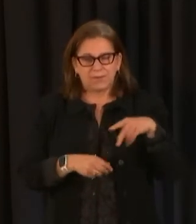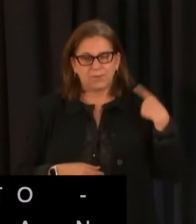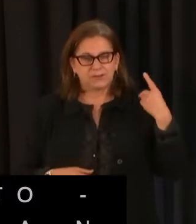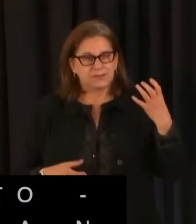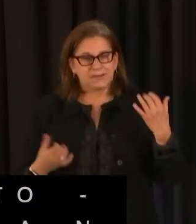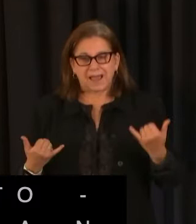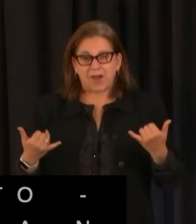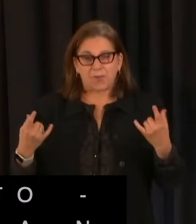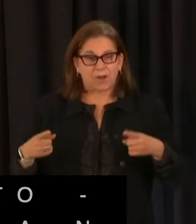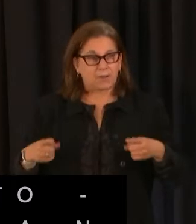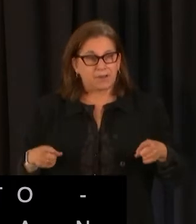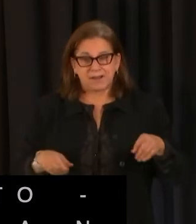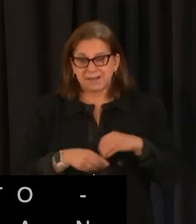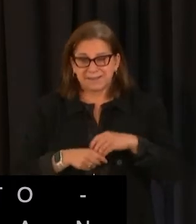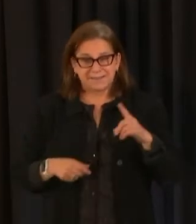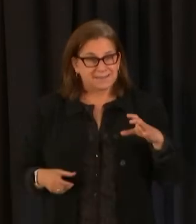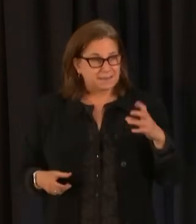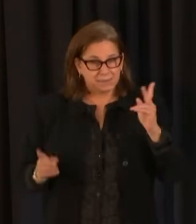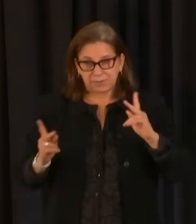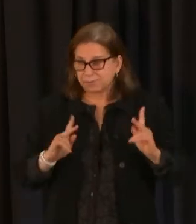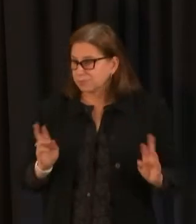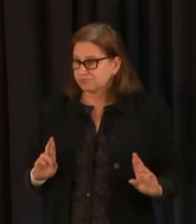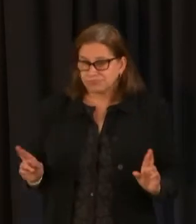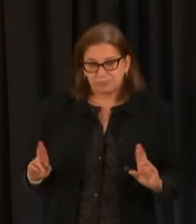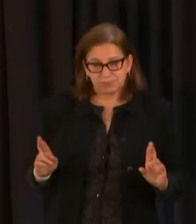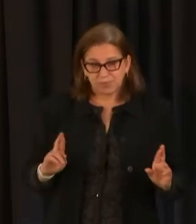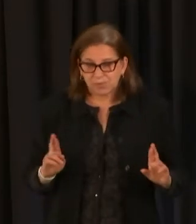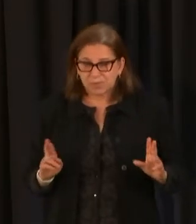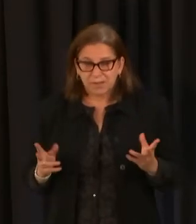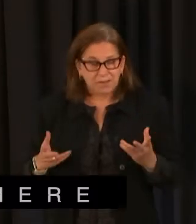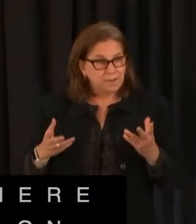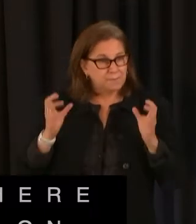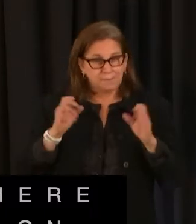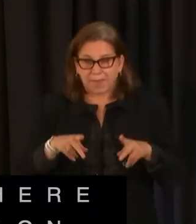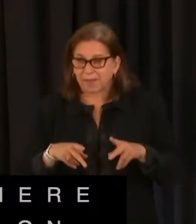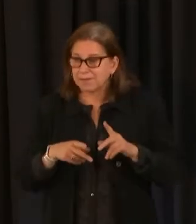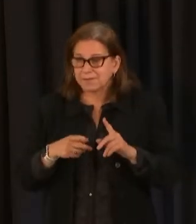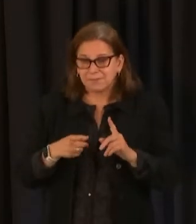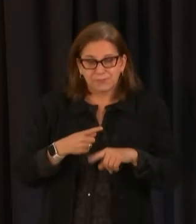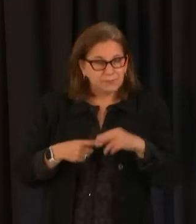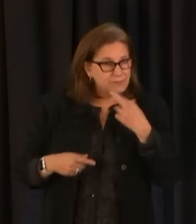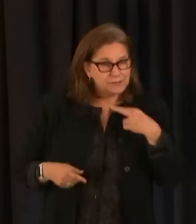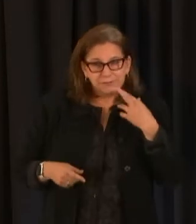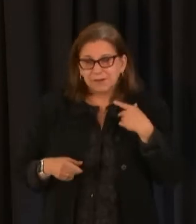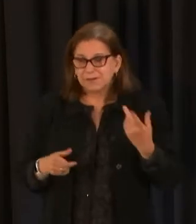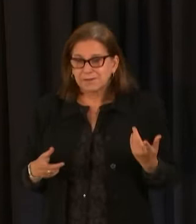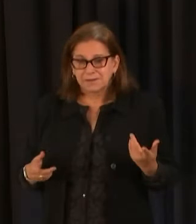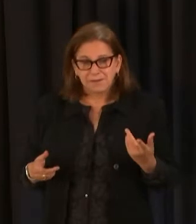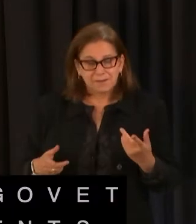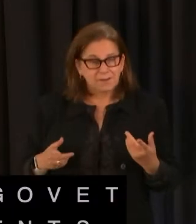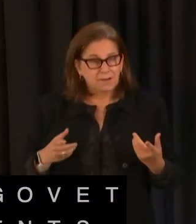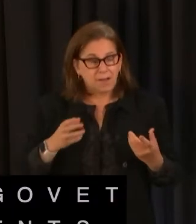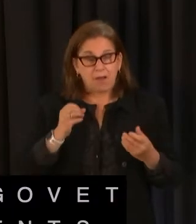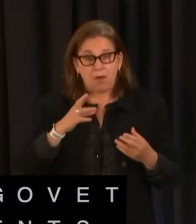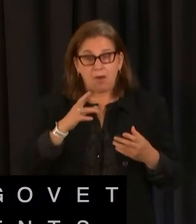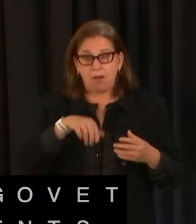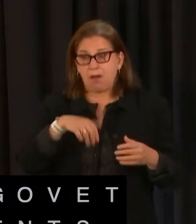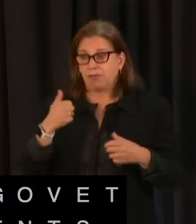tension now here in the city, the government, business owners, residents have to prepare for unrest?